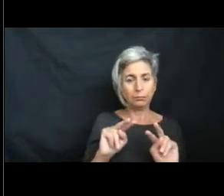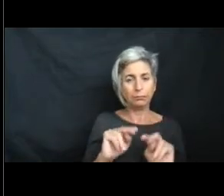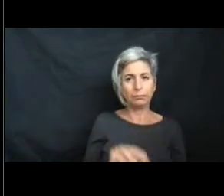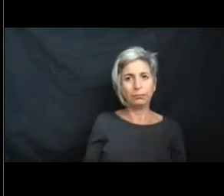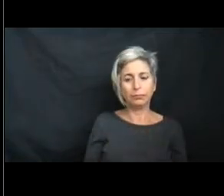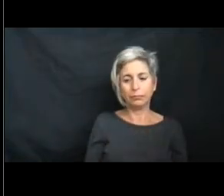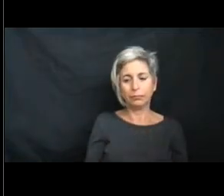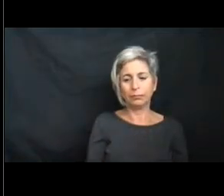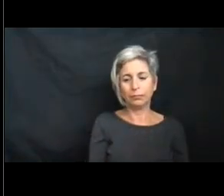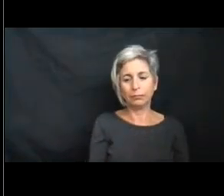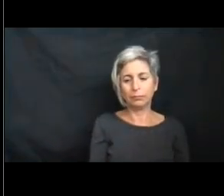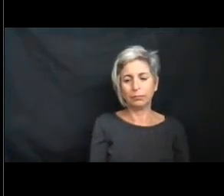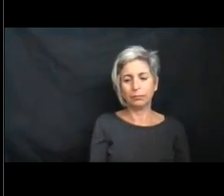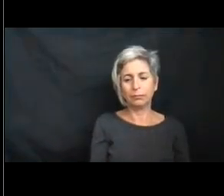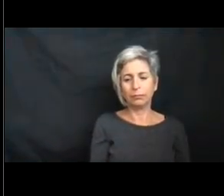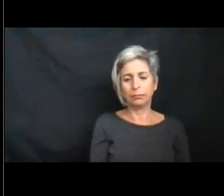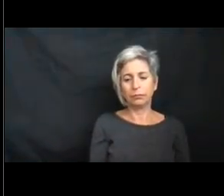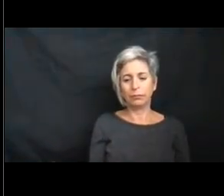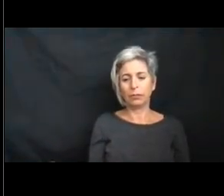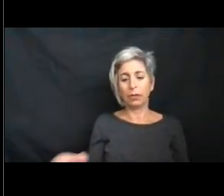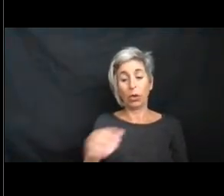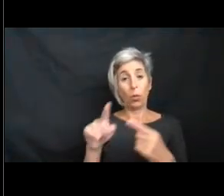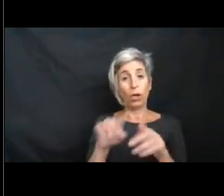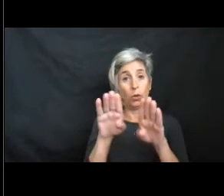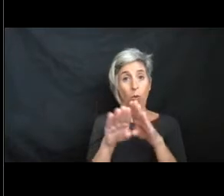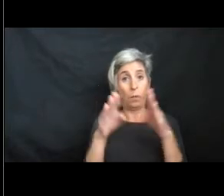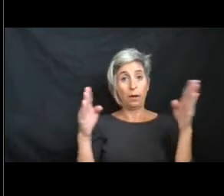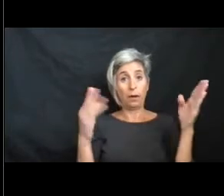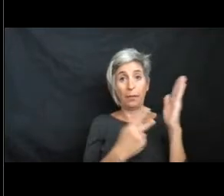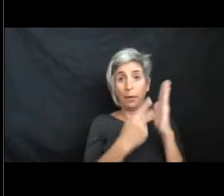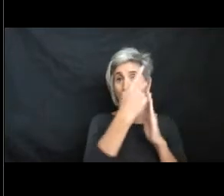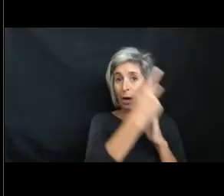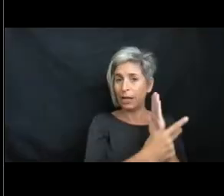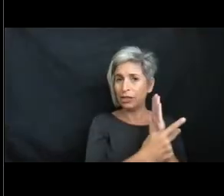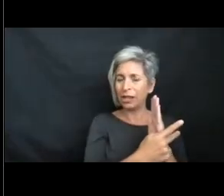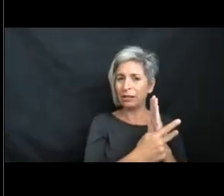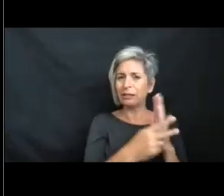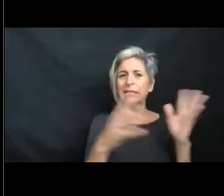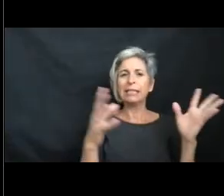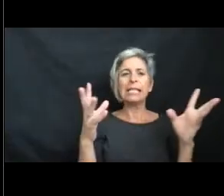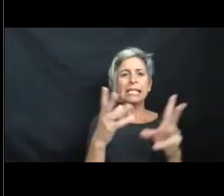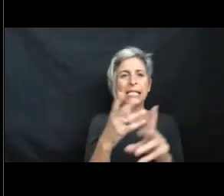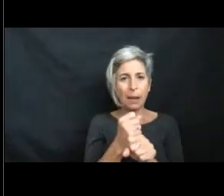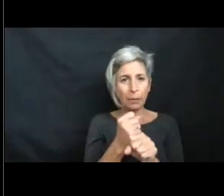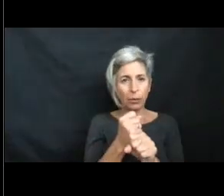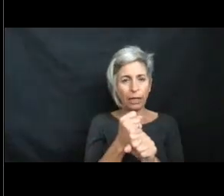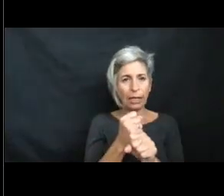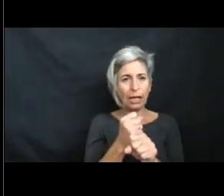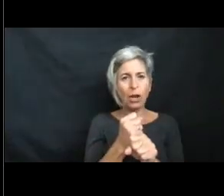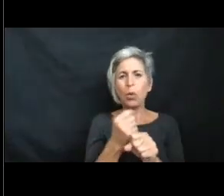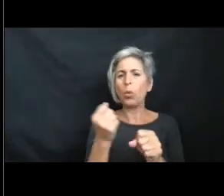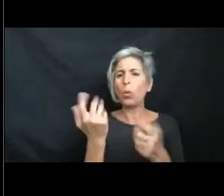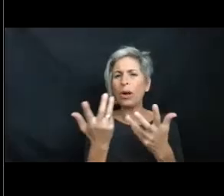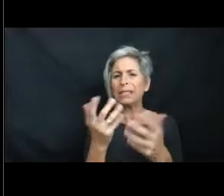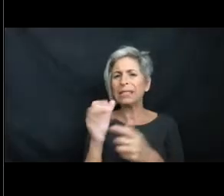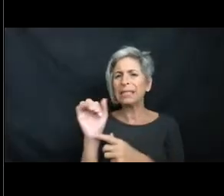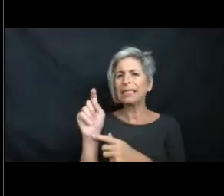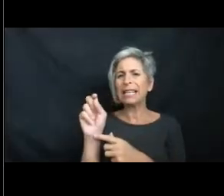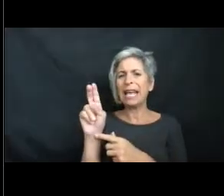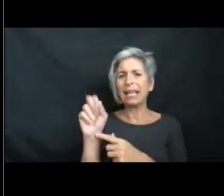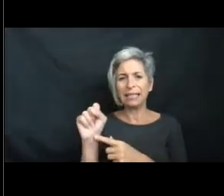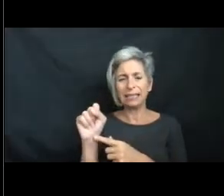overview is when you open up the project, it gives a summary of where it's at, where it's going, and you can